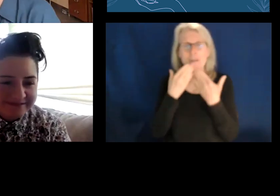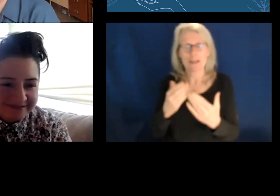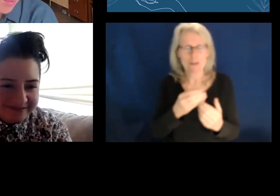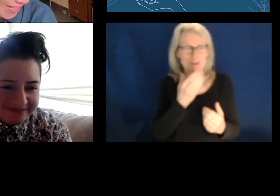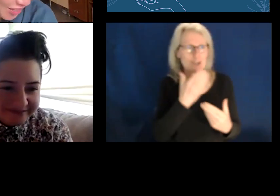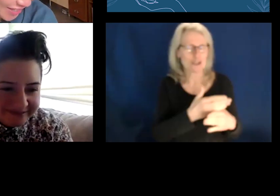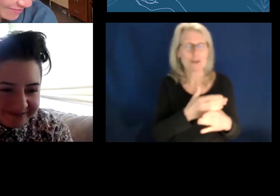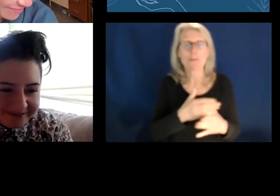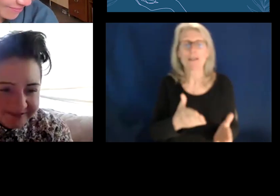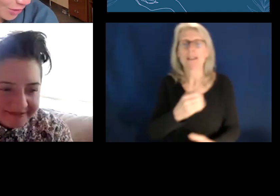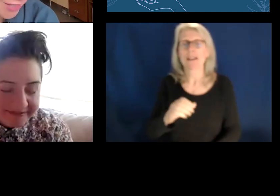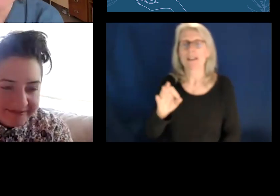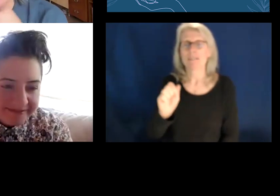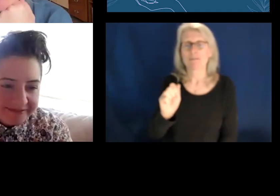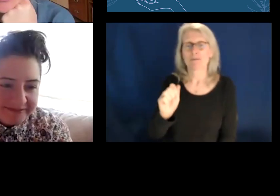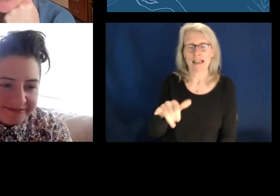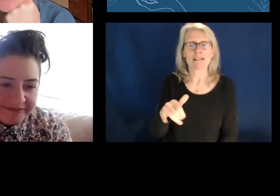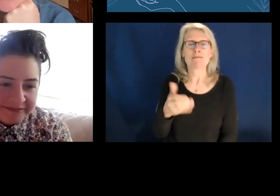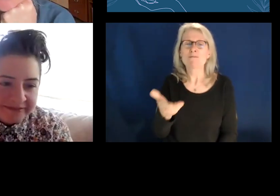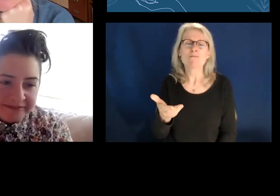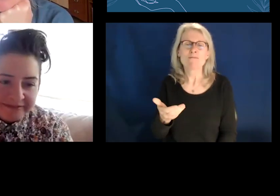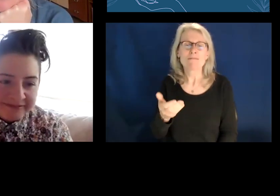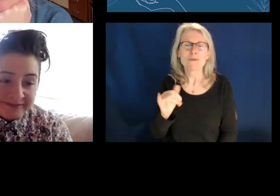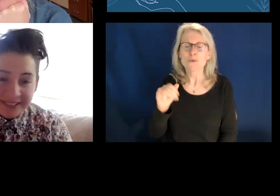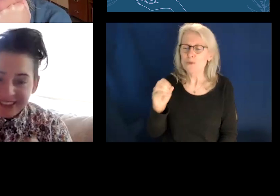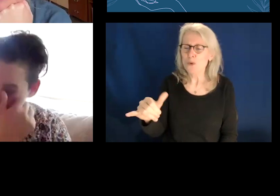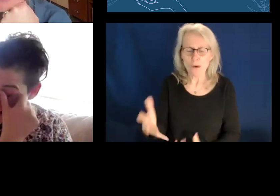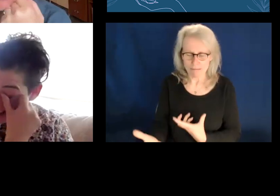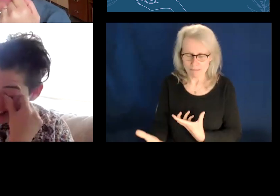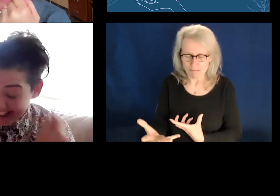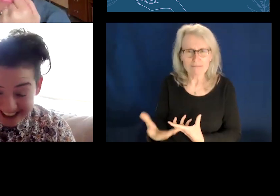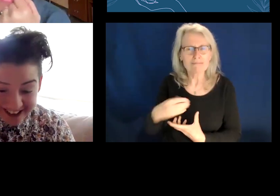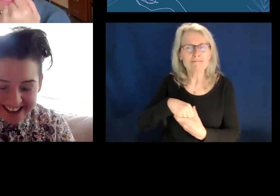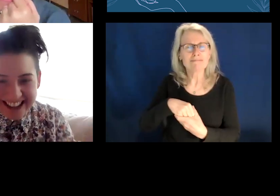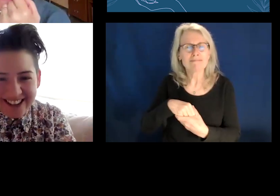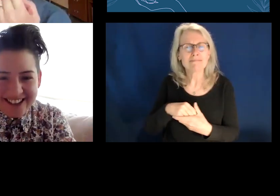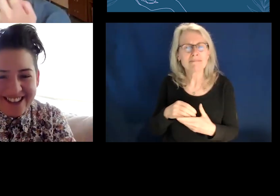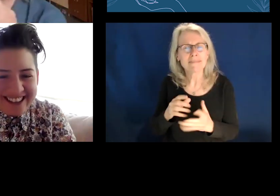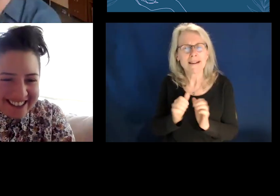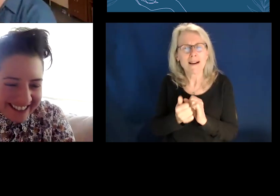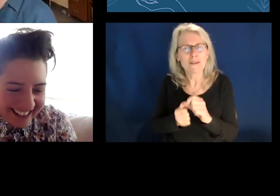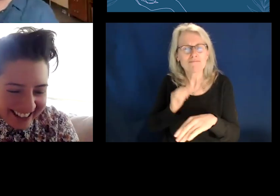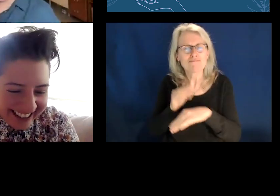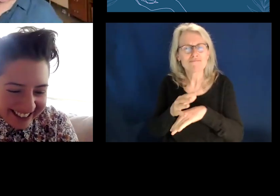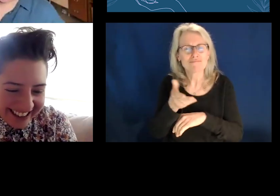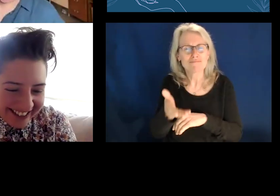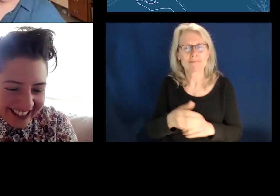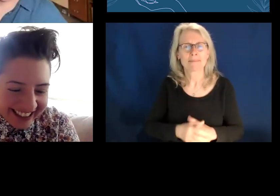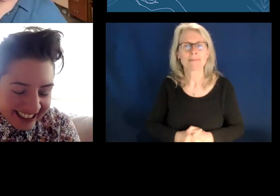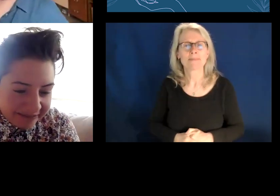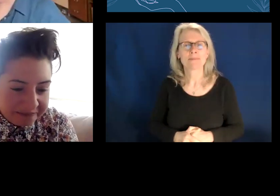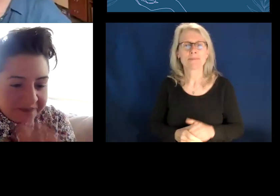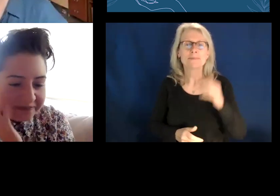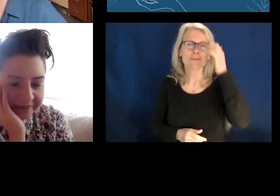you. Same question. What does it mean to have joy? Yes, thank you. That was great, Derek. I love